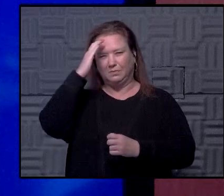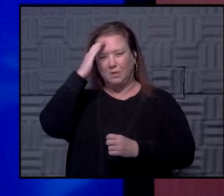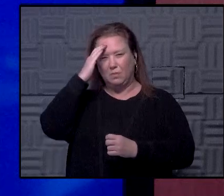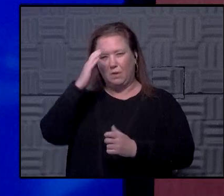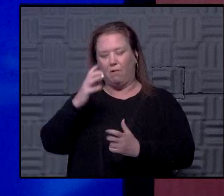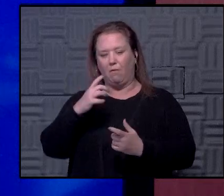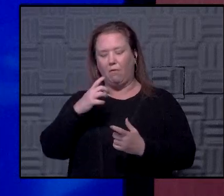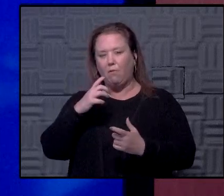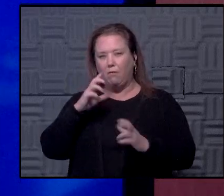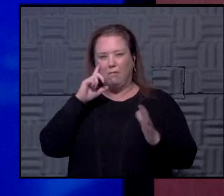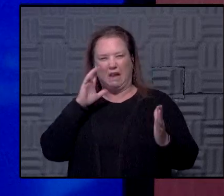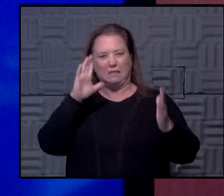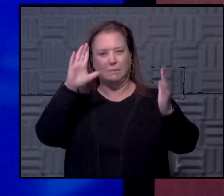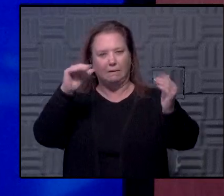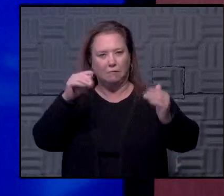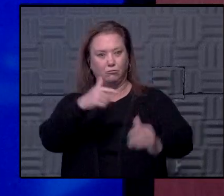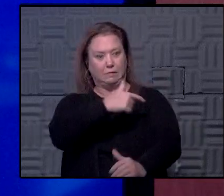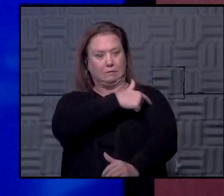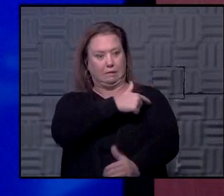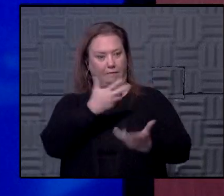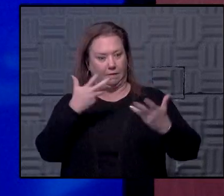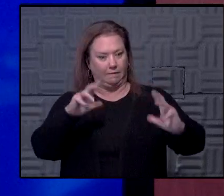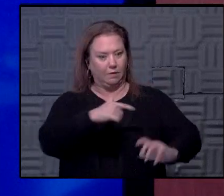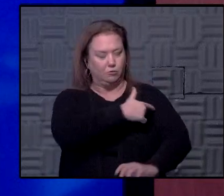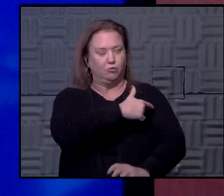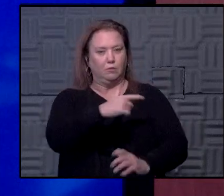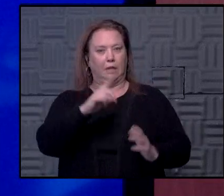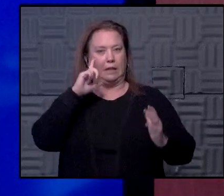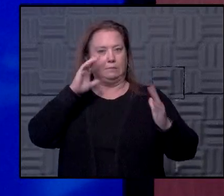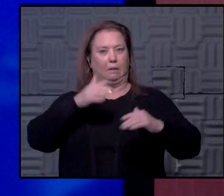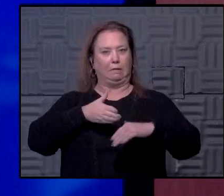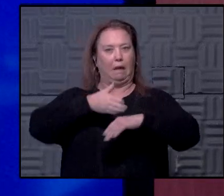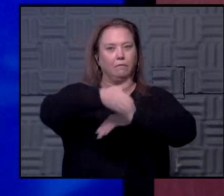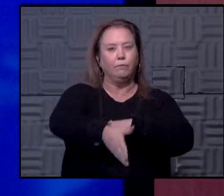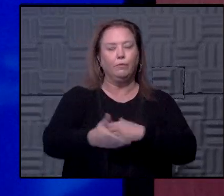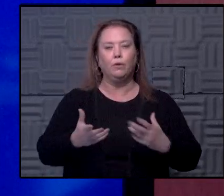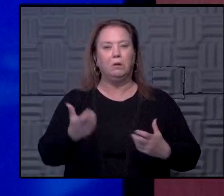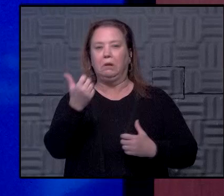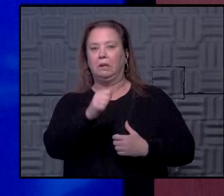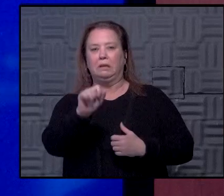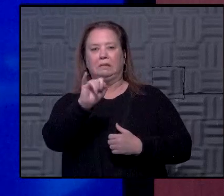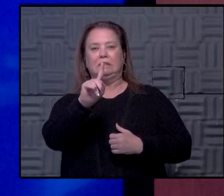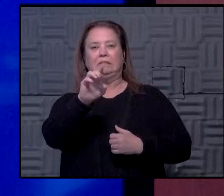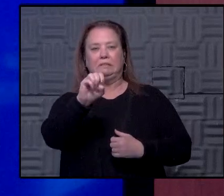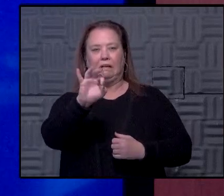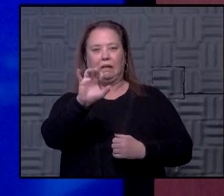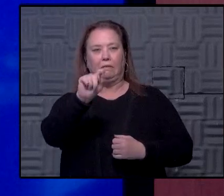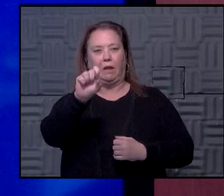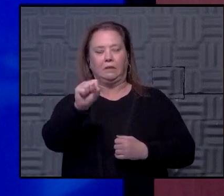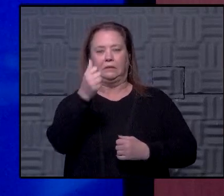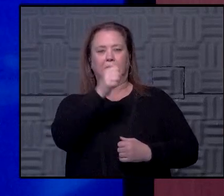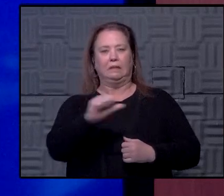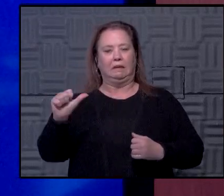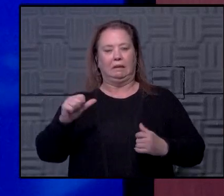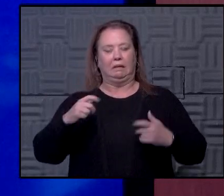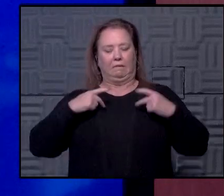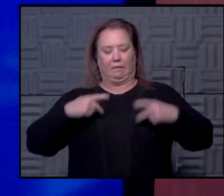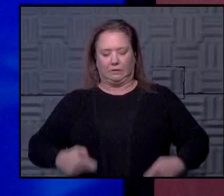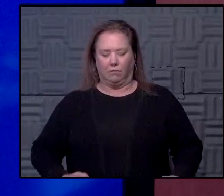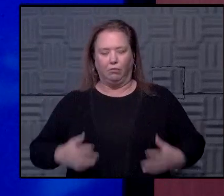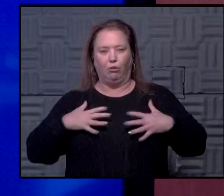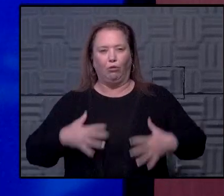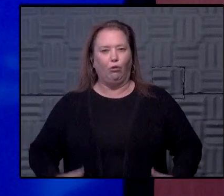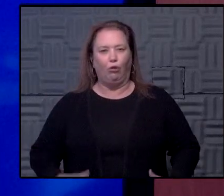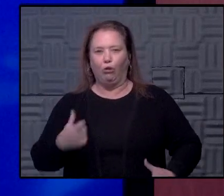tell people to expect as far as any symptoms, side effects, anything that happens physically after they get any of